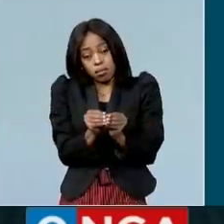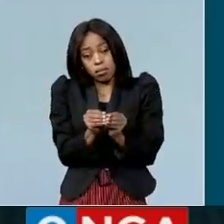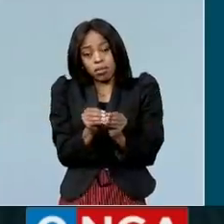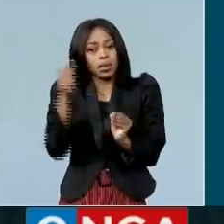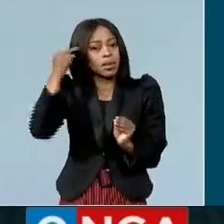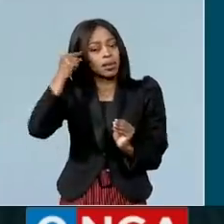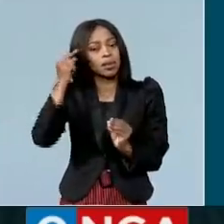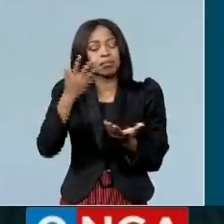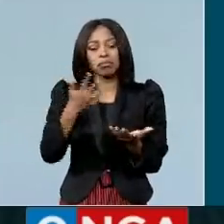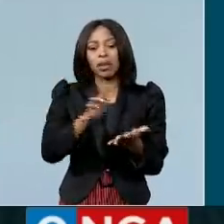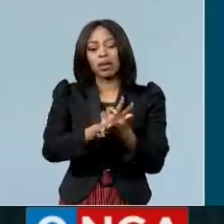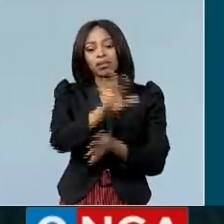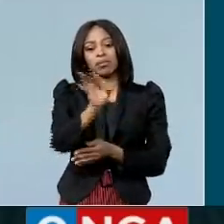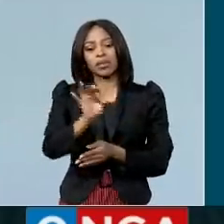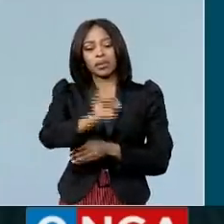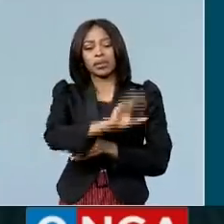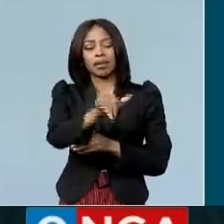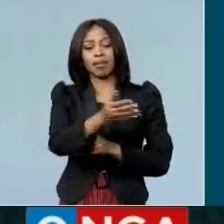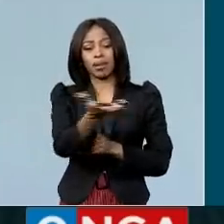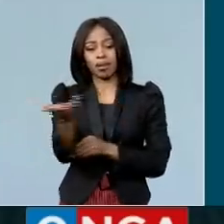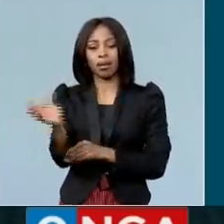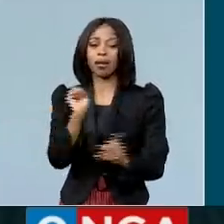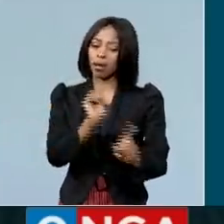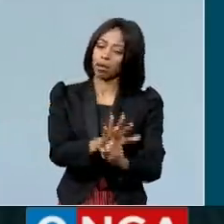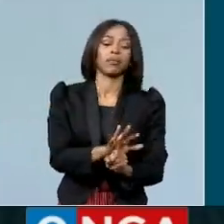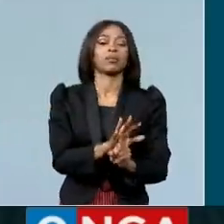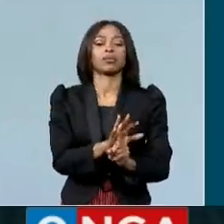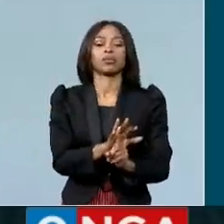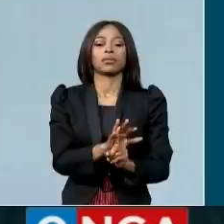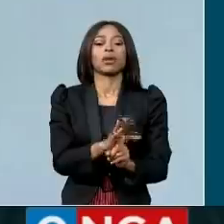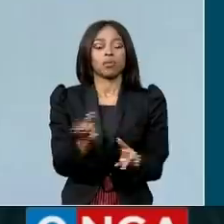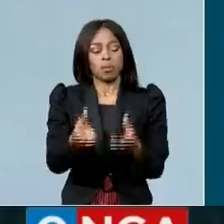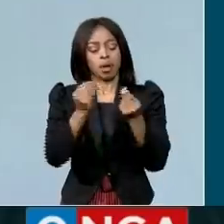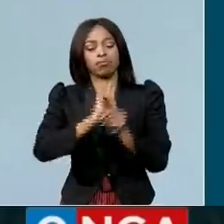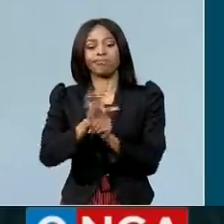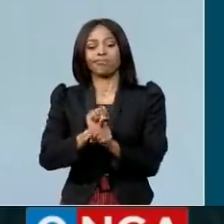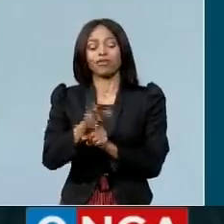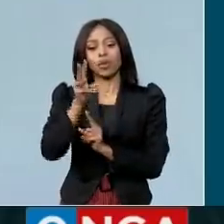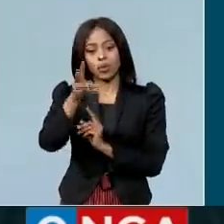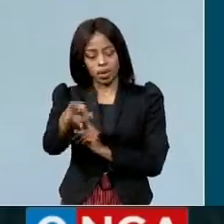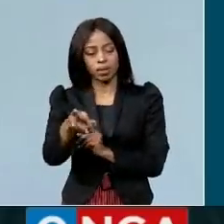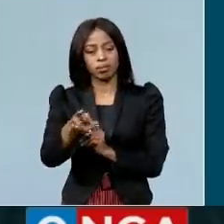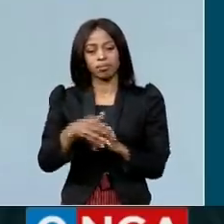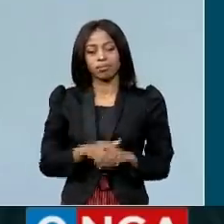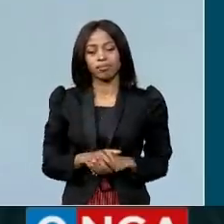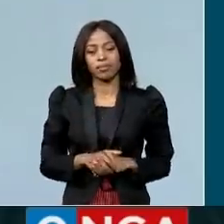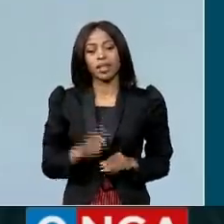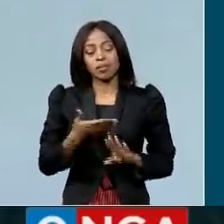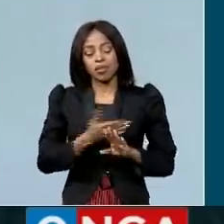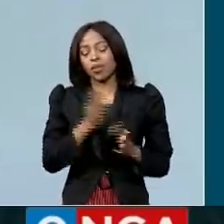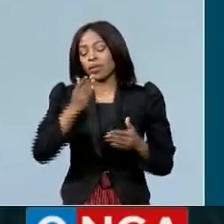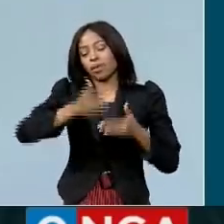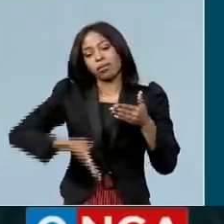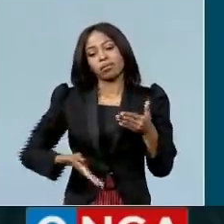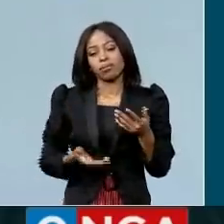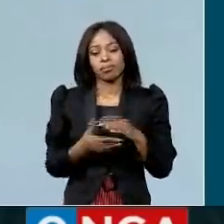above 80% of South Africans will have exposure and will be infected with the virus before it turns. That's a strong assumption.